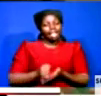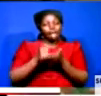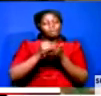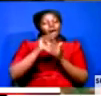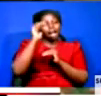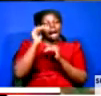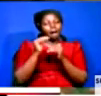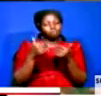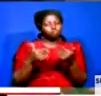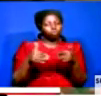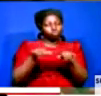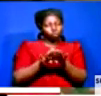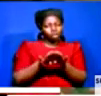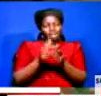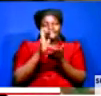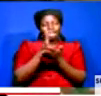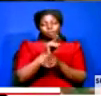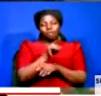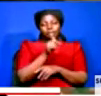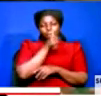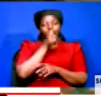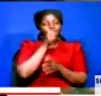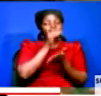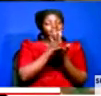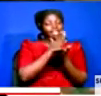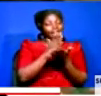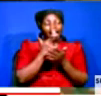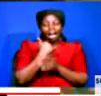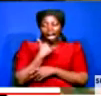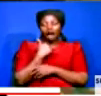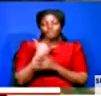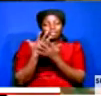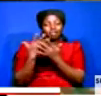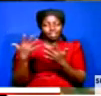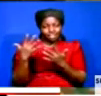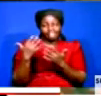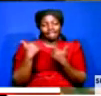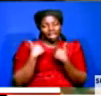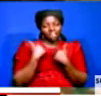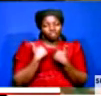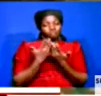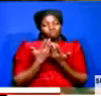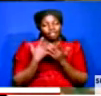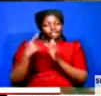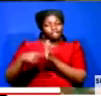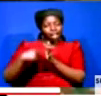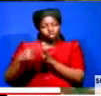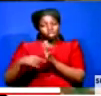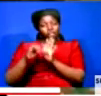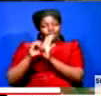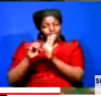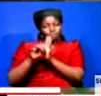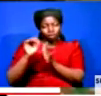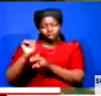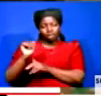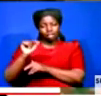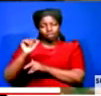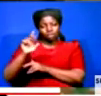Some of this private sector have installed equipment. They have set up factories like agro-processing factories,